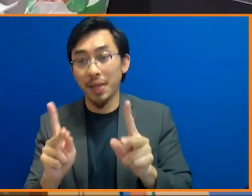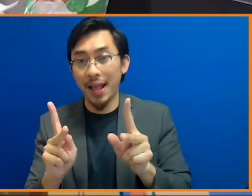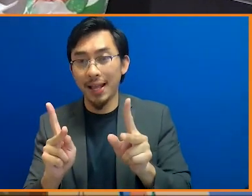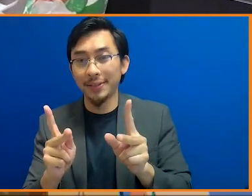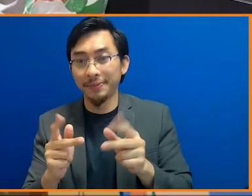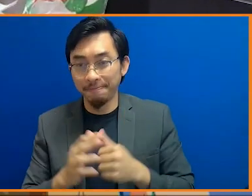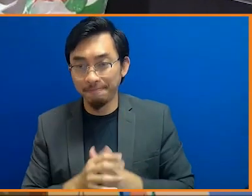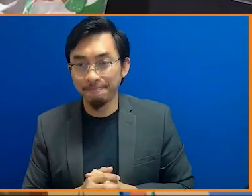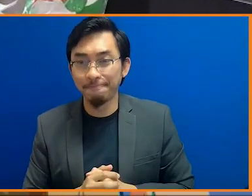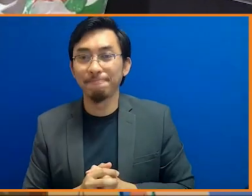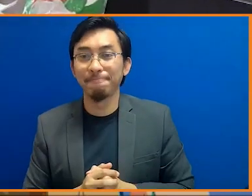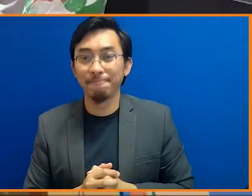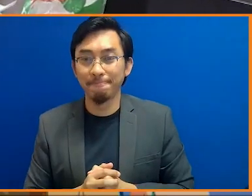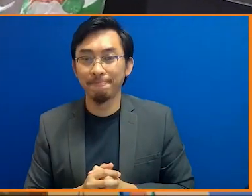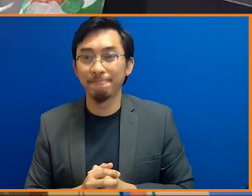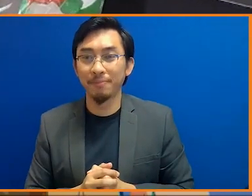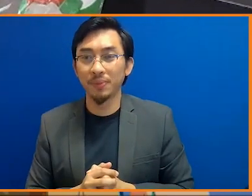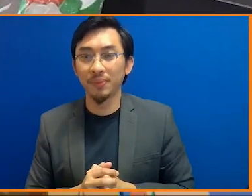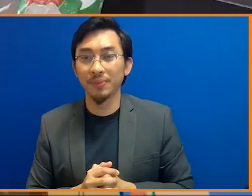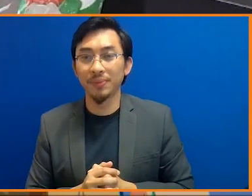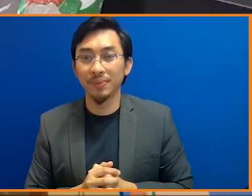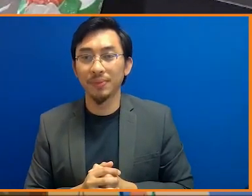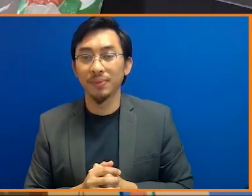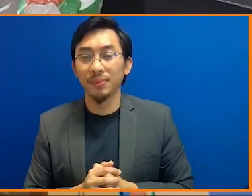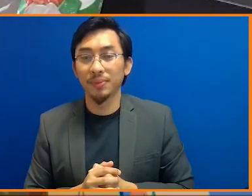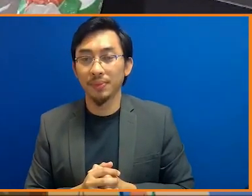pretty nice. Yeah. Okay, so